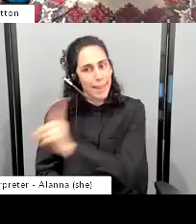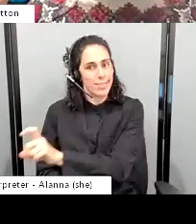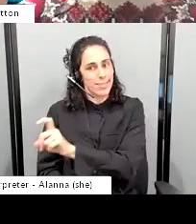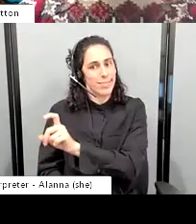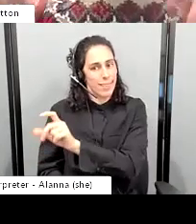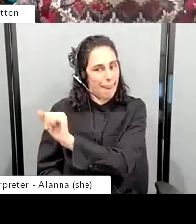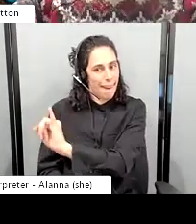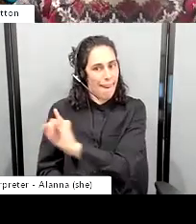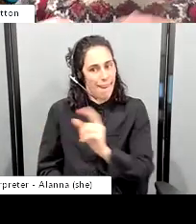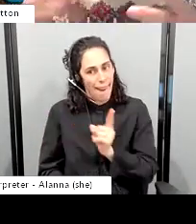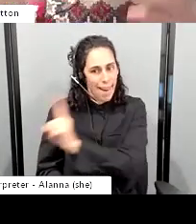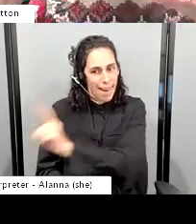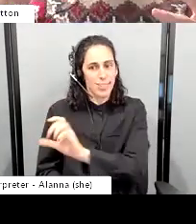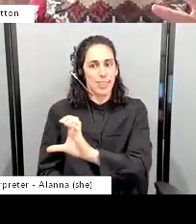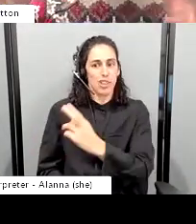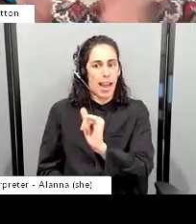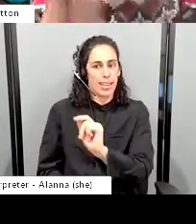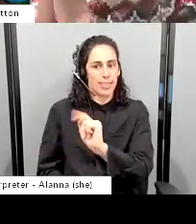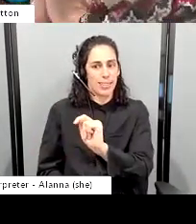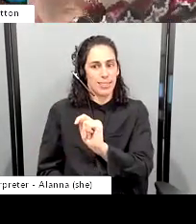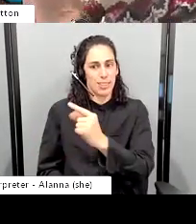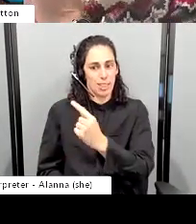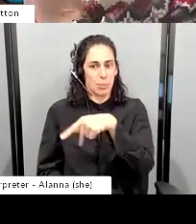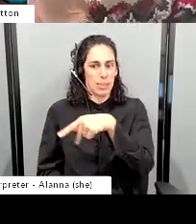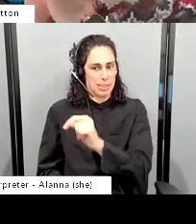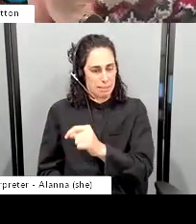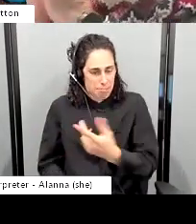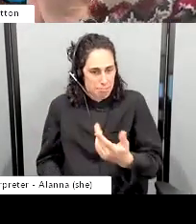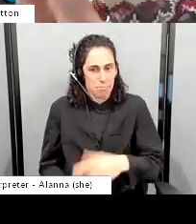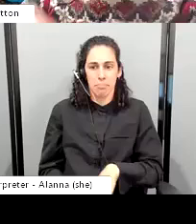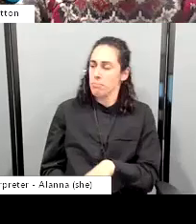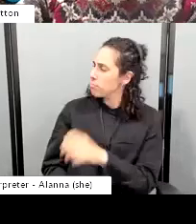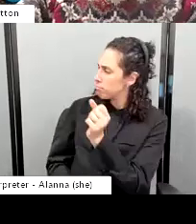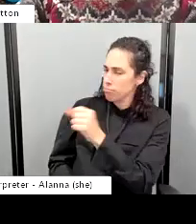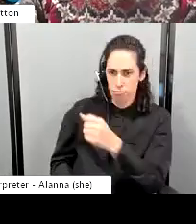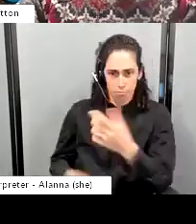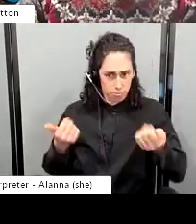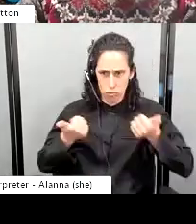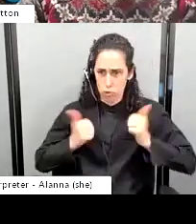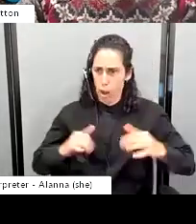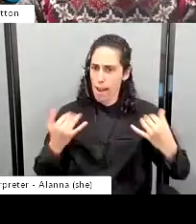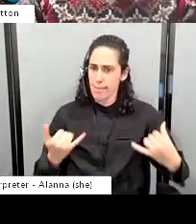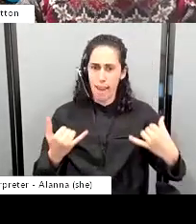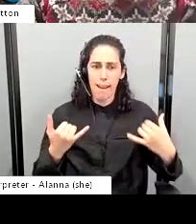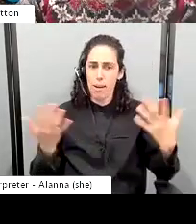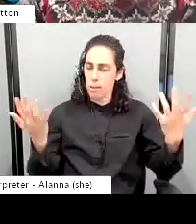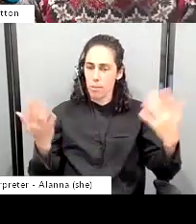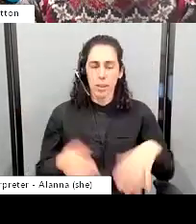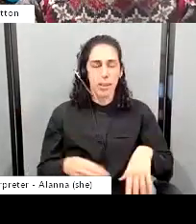It's the holidays are coming up, so I'm just going to ask it to generate maybe the cover for a Christmas card or a holiday card. So I'll say